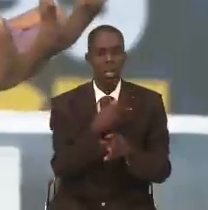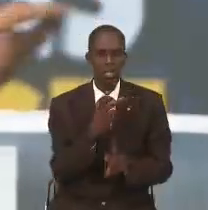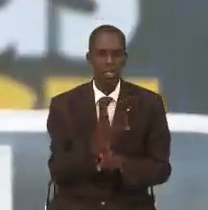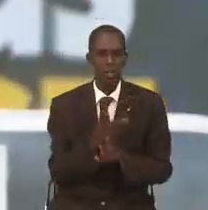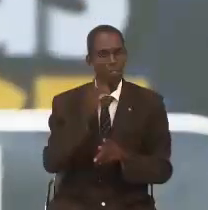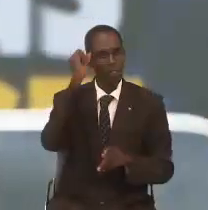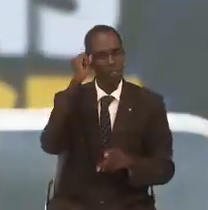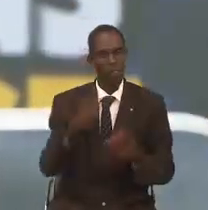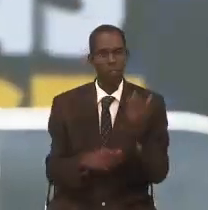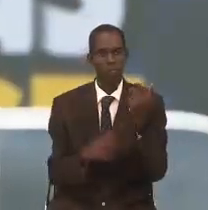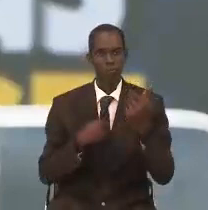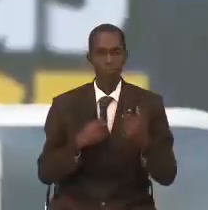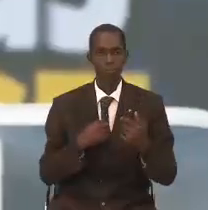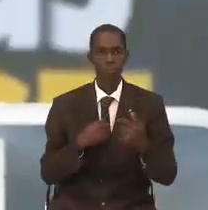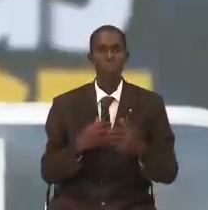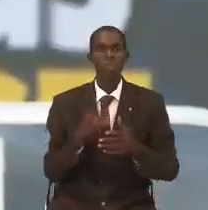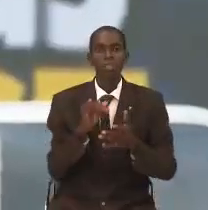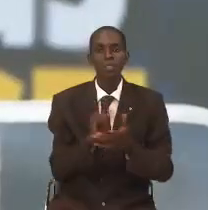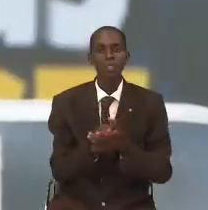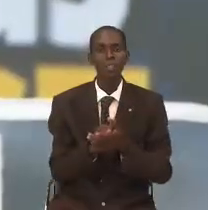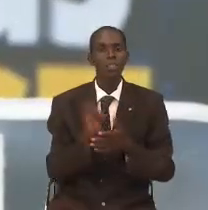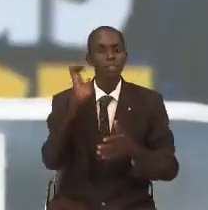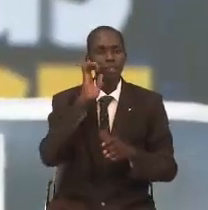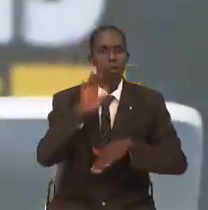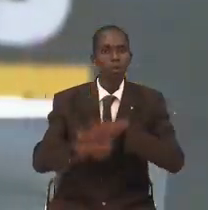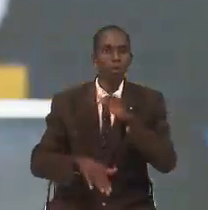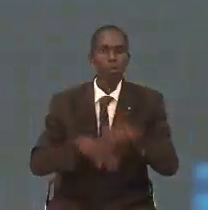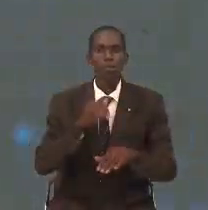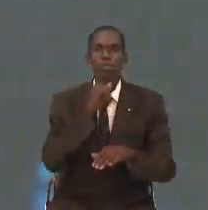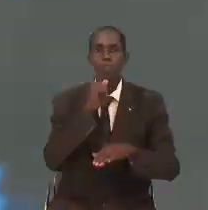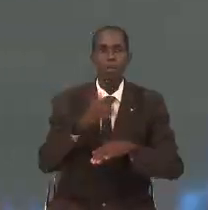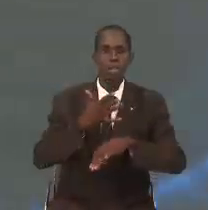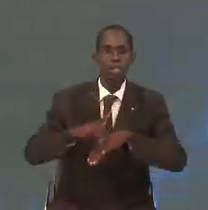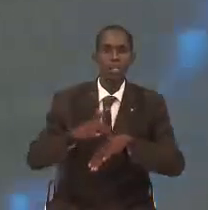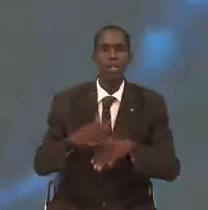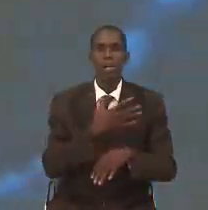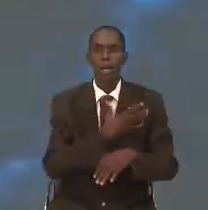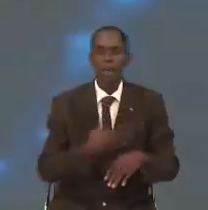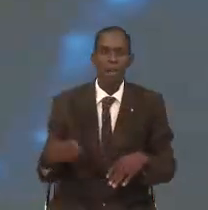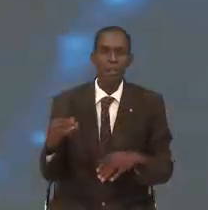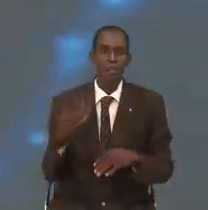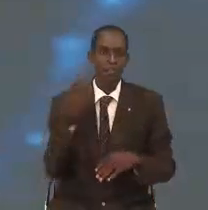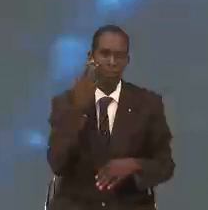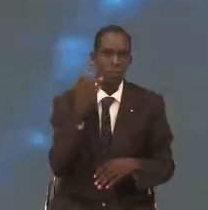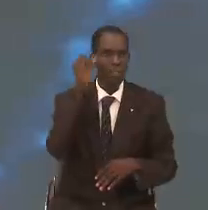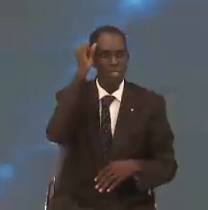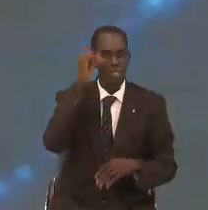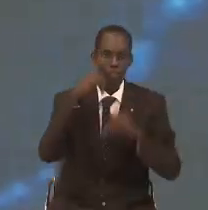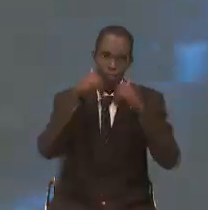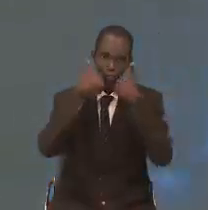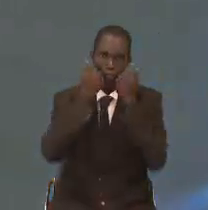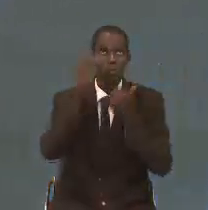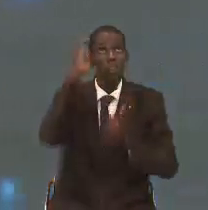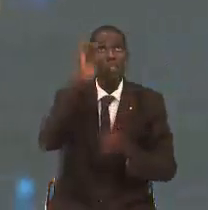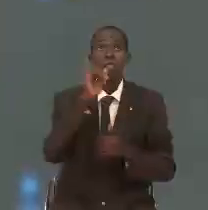garments, lest he walk naked and they see his shame. It's coming, and